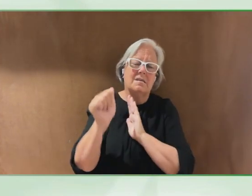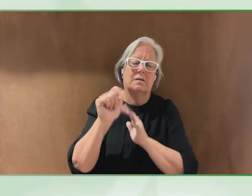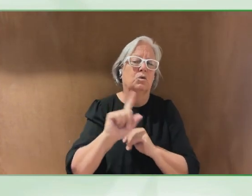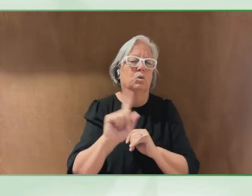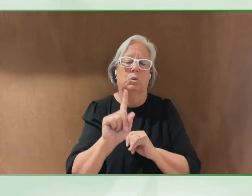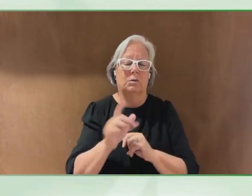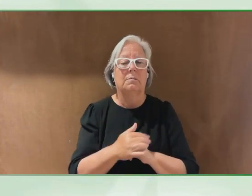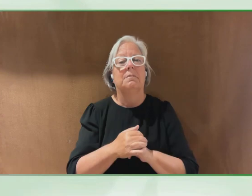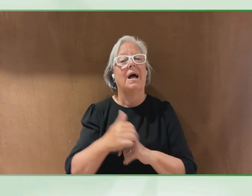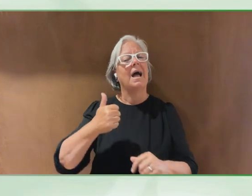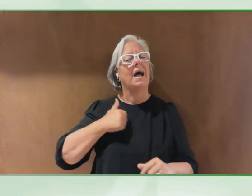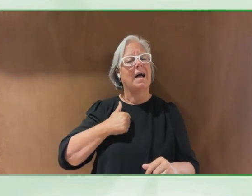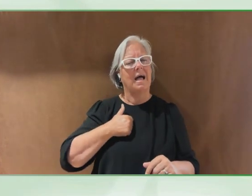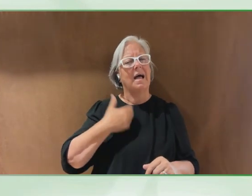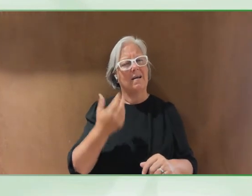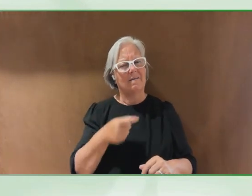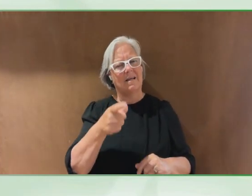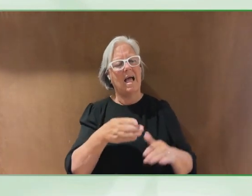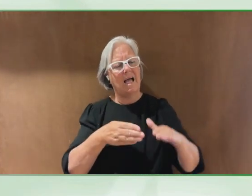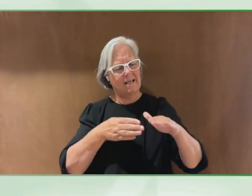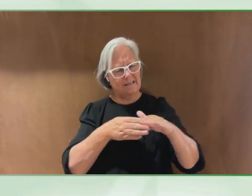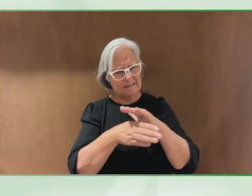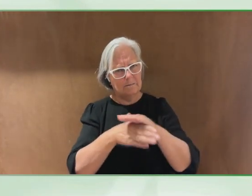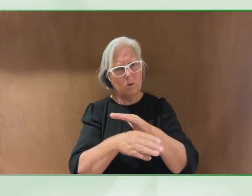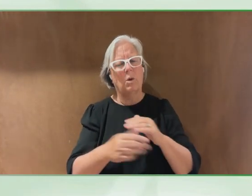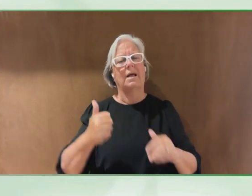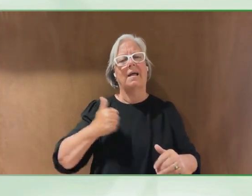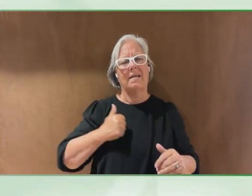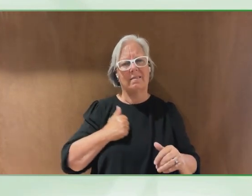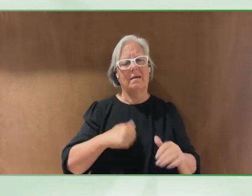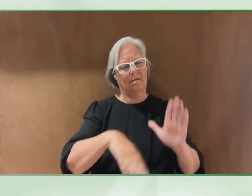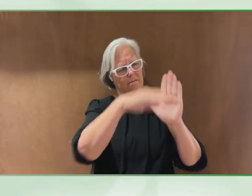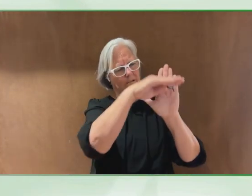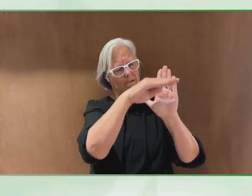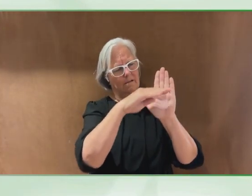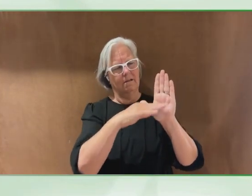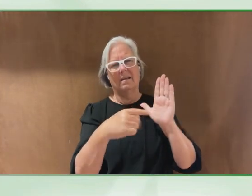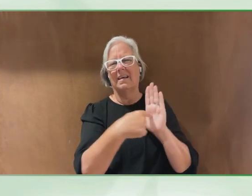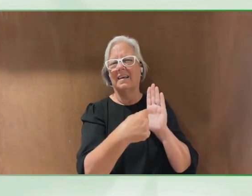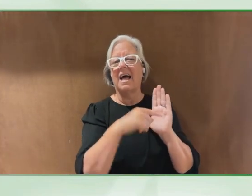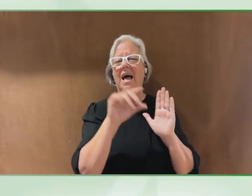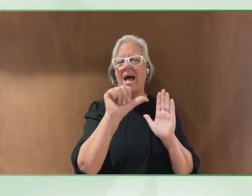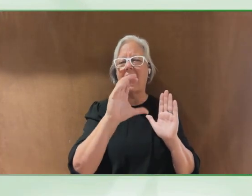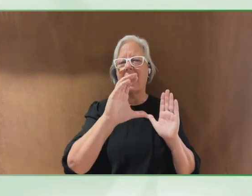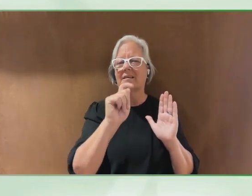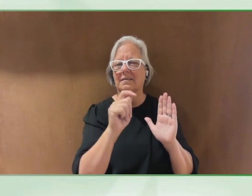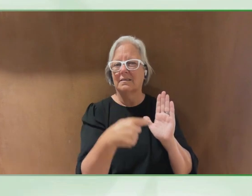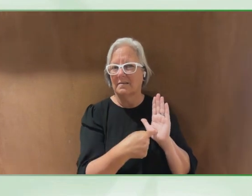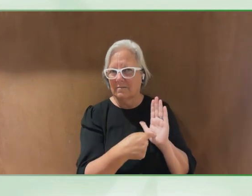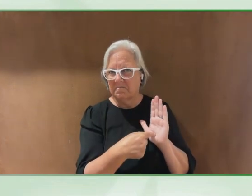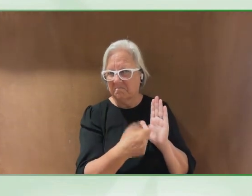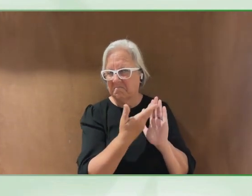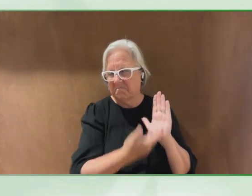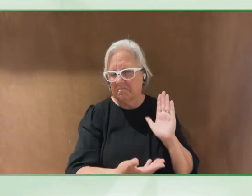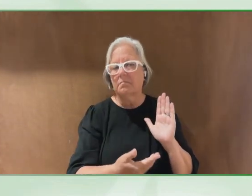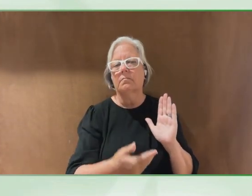the Accessible Canada Act. It's a way for me to